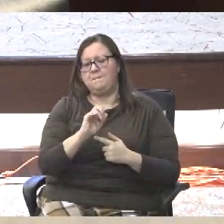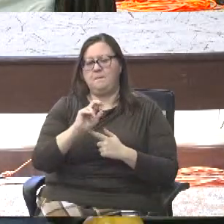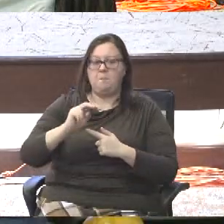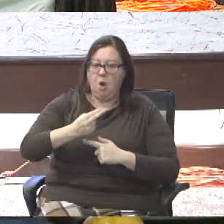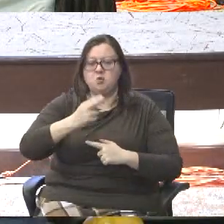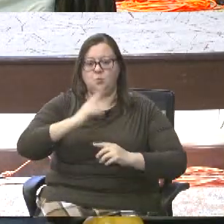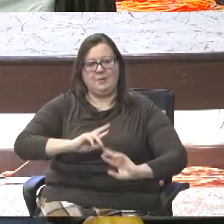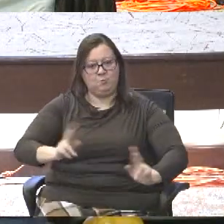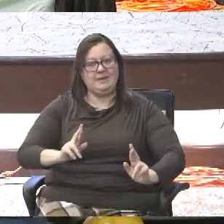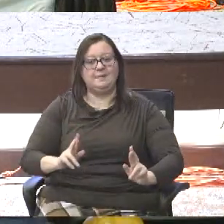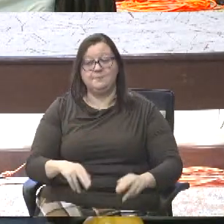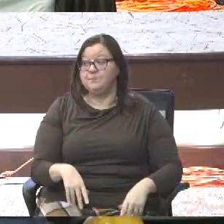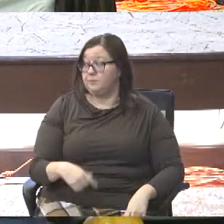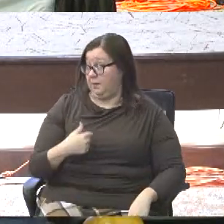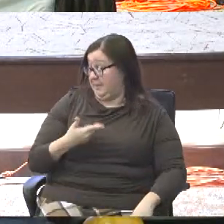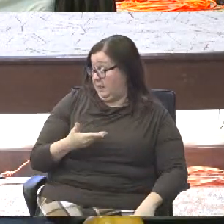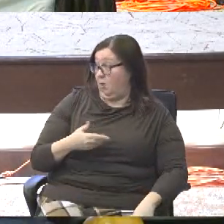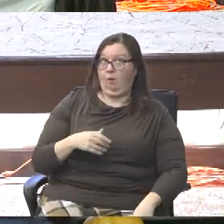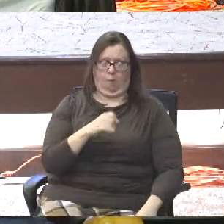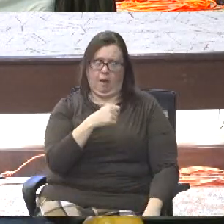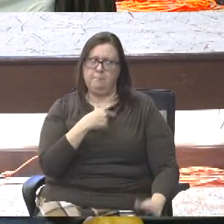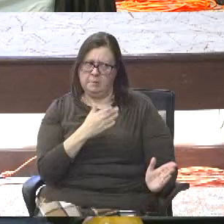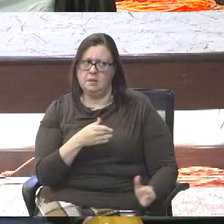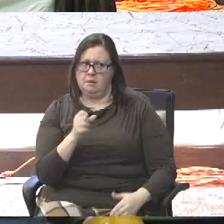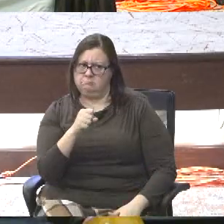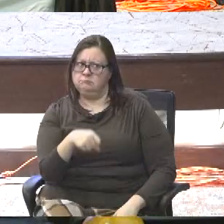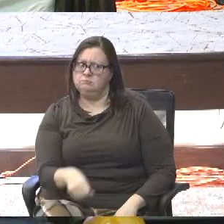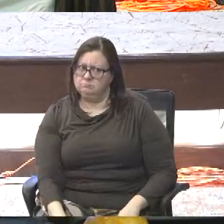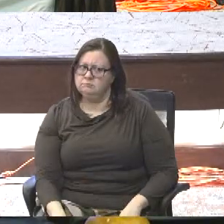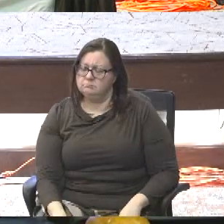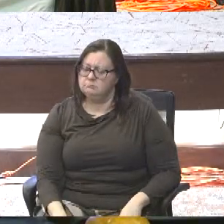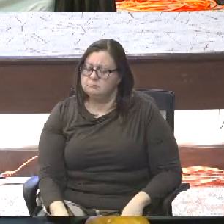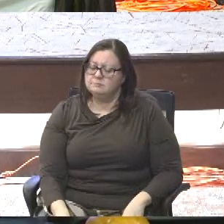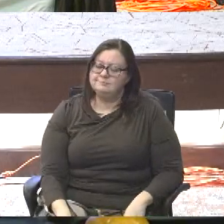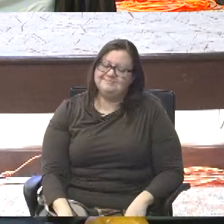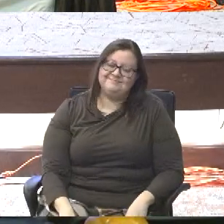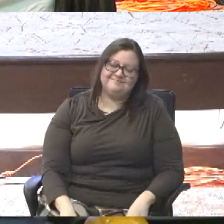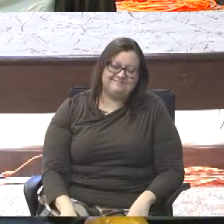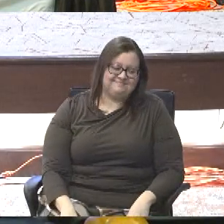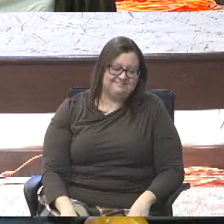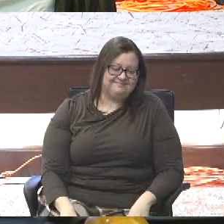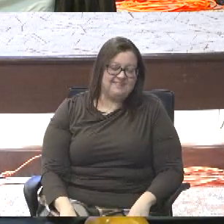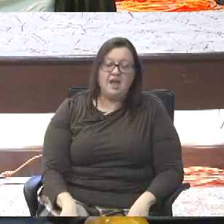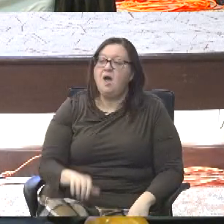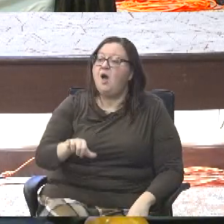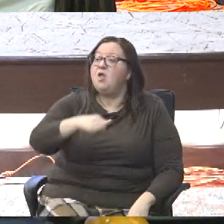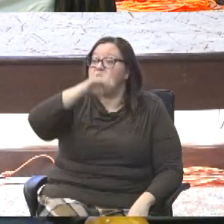Be there. I plan to attend for sure, yeah. I'm certain. Our other fire